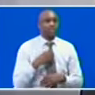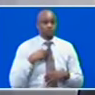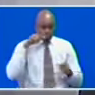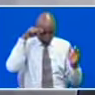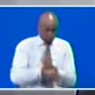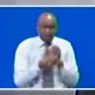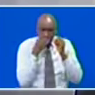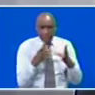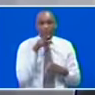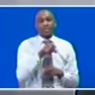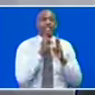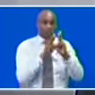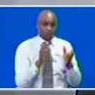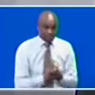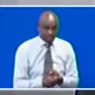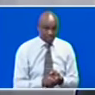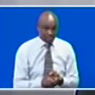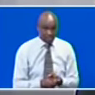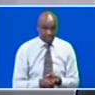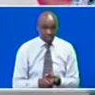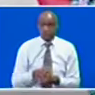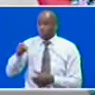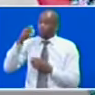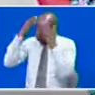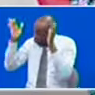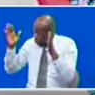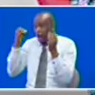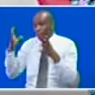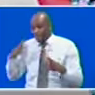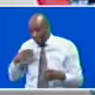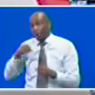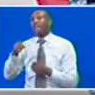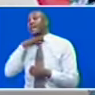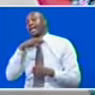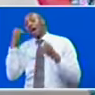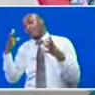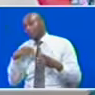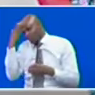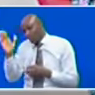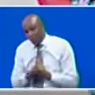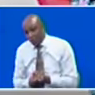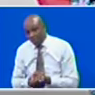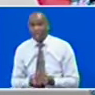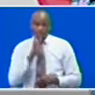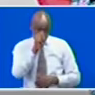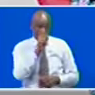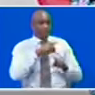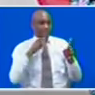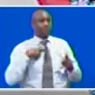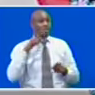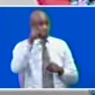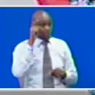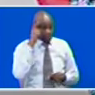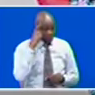the details of that report. So you don't know yet how many dead voters have been expunged from the No, but just to remind you